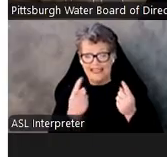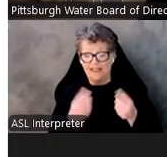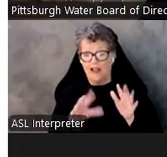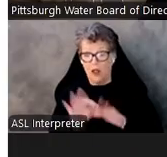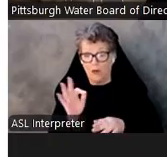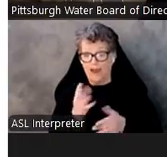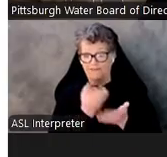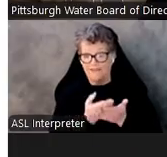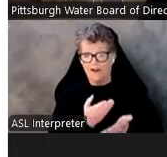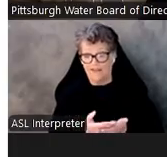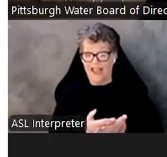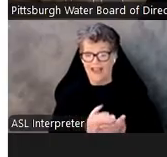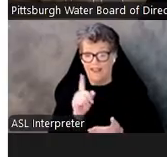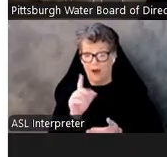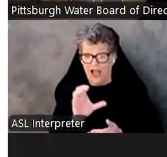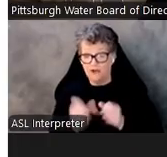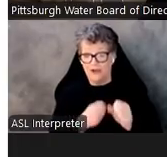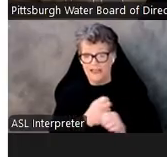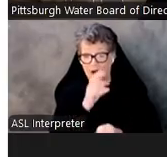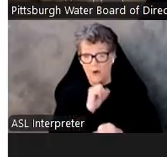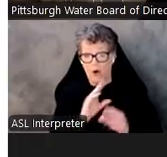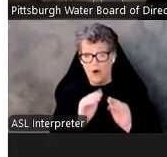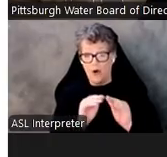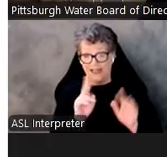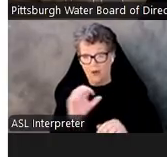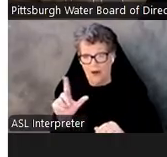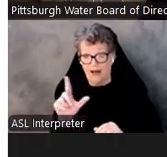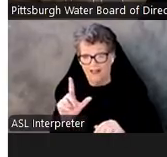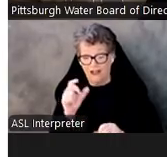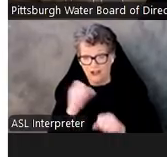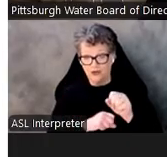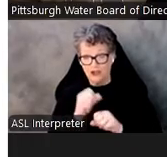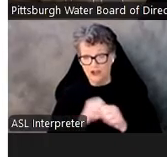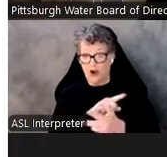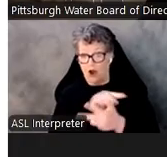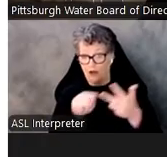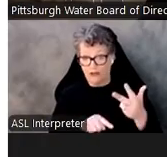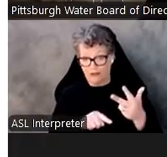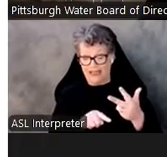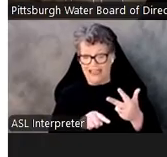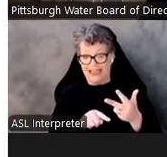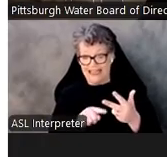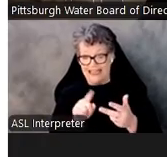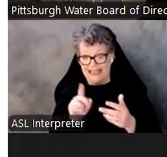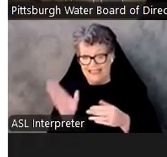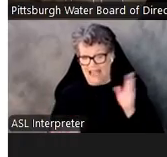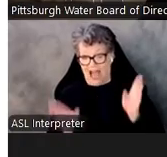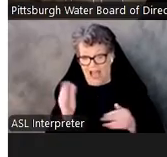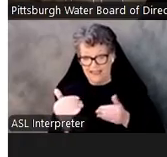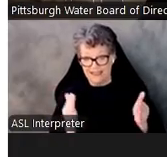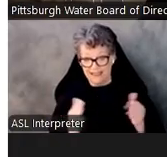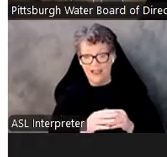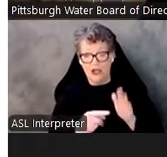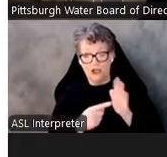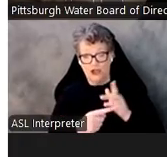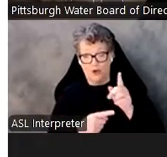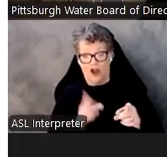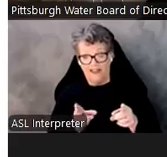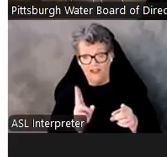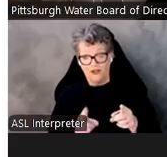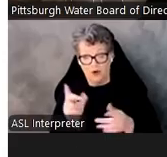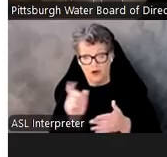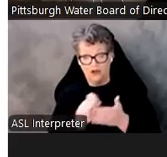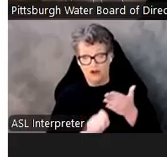and verified the century-old Clearwell structure on all three accessible sides, confirming the location shown on the historical